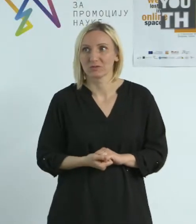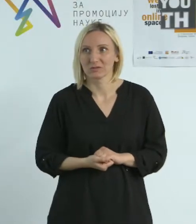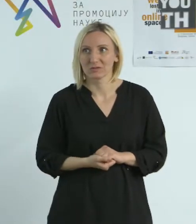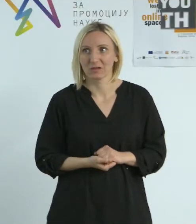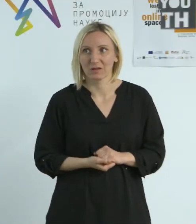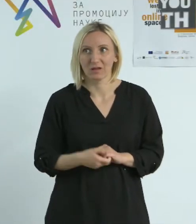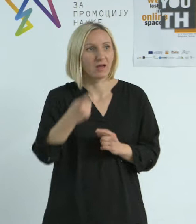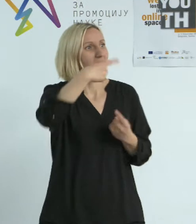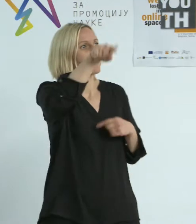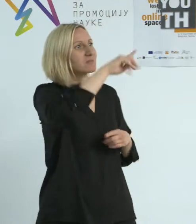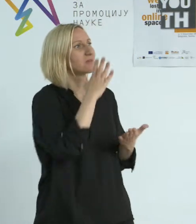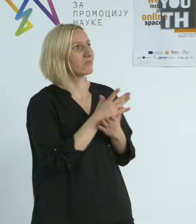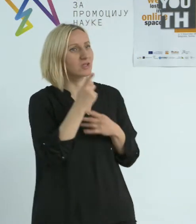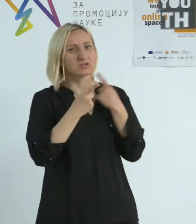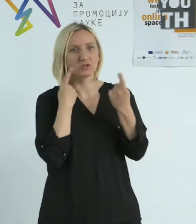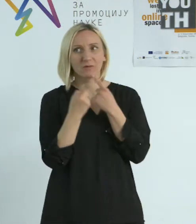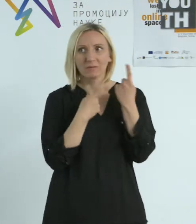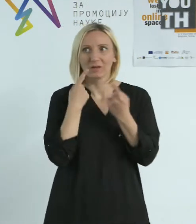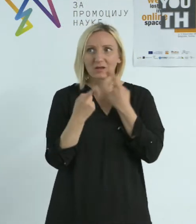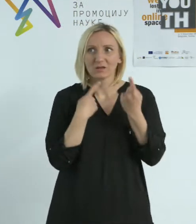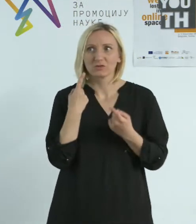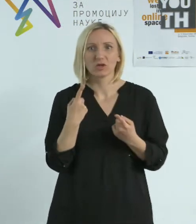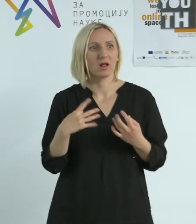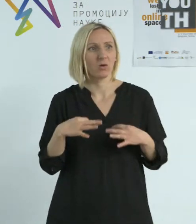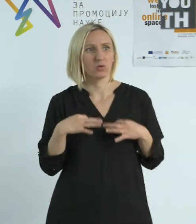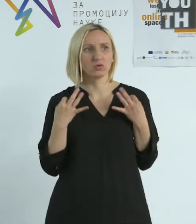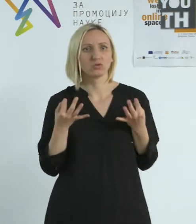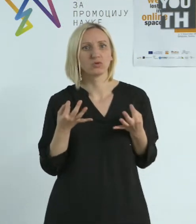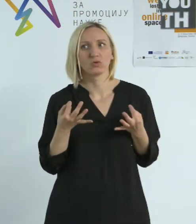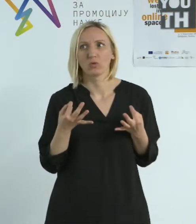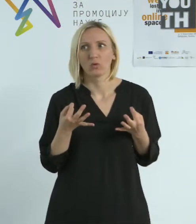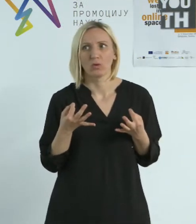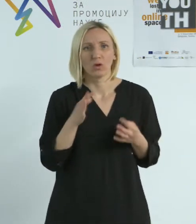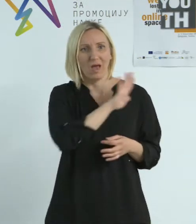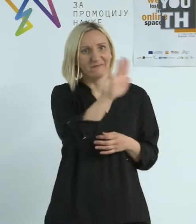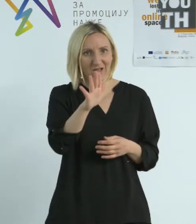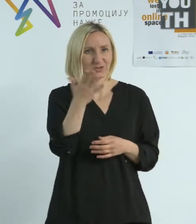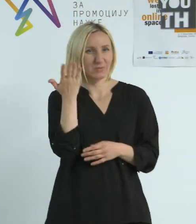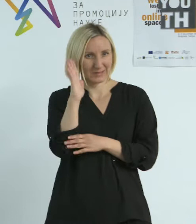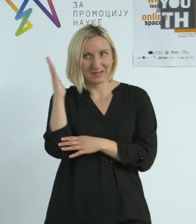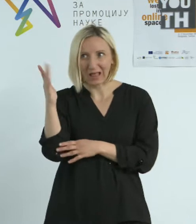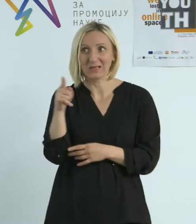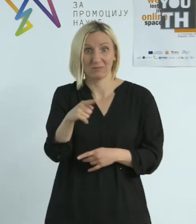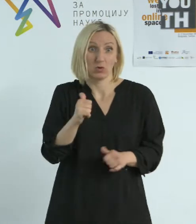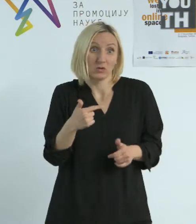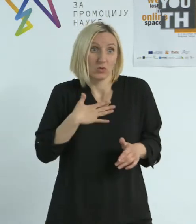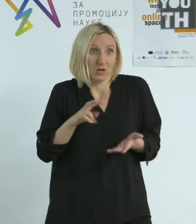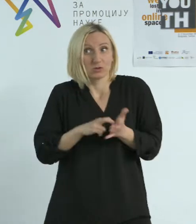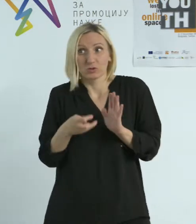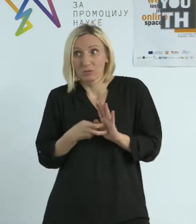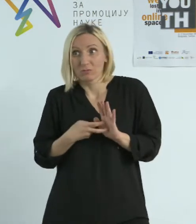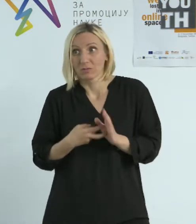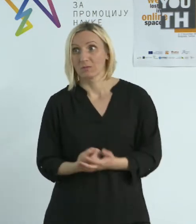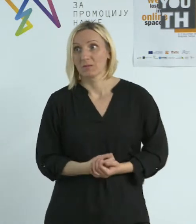you were talking about during the morning in other presentations. And we have some open